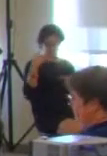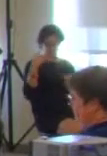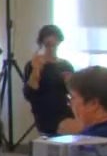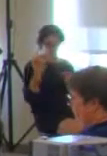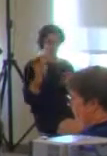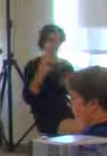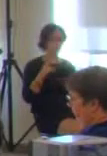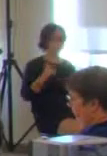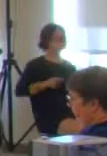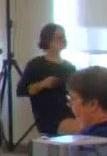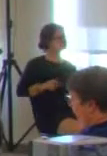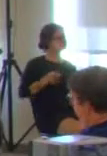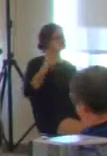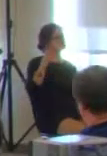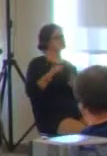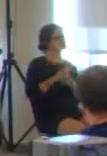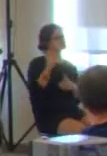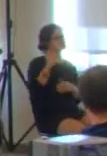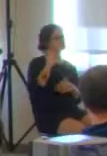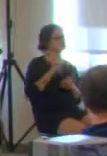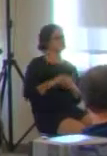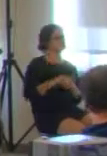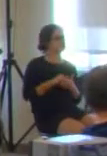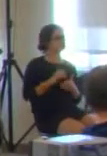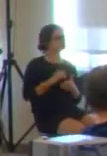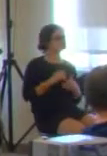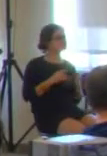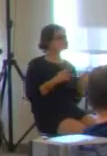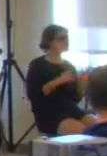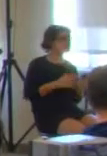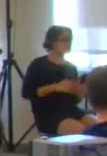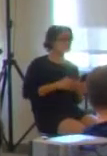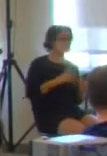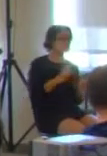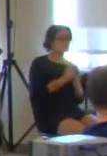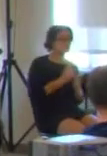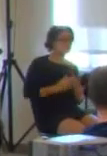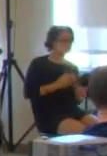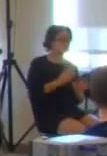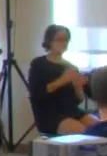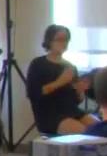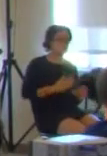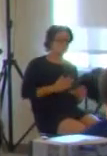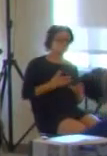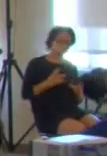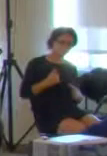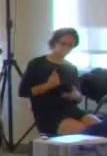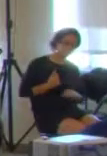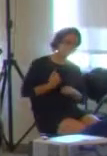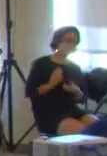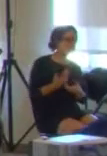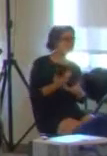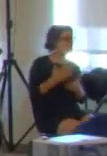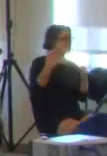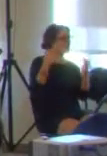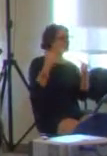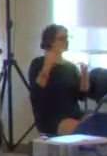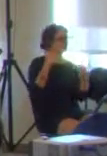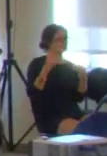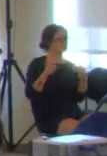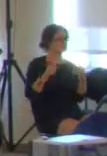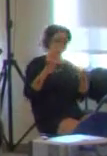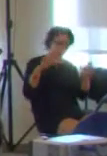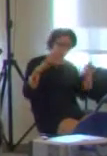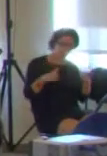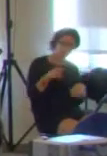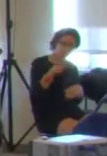important for the provider to instill confidence and hope that they can help them, and they're going to focus on their needs and